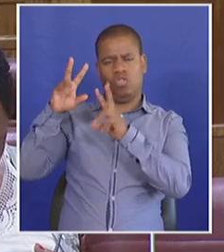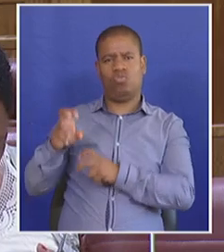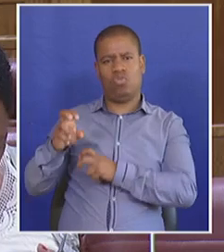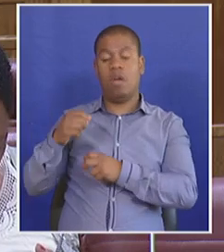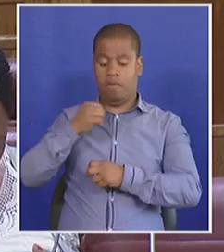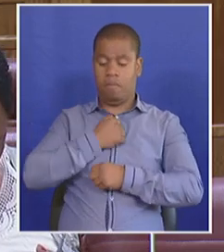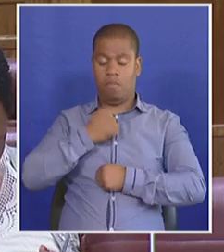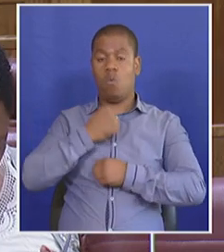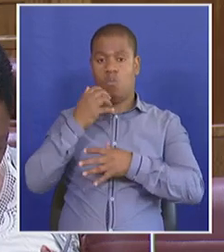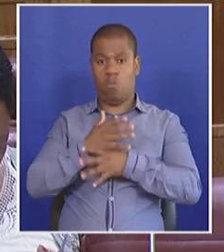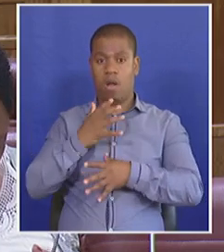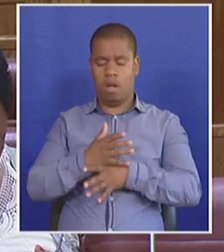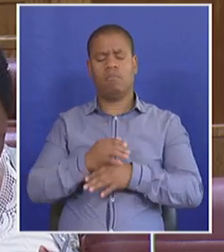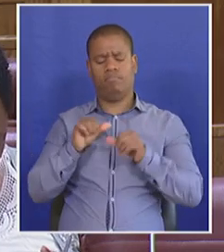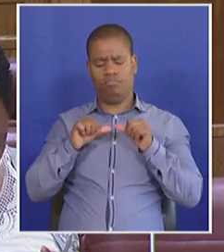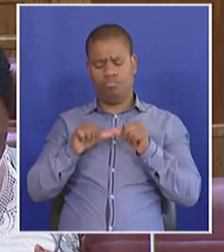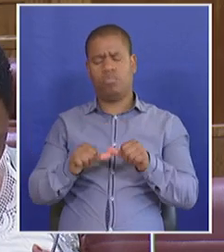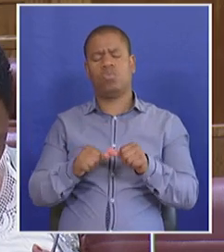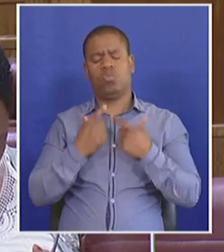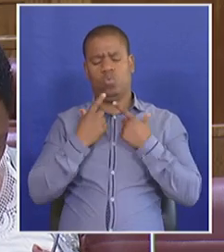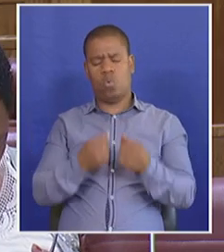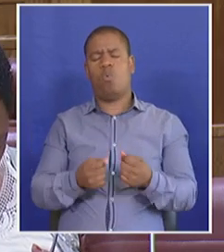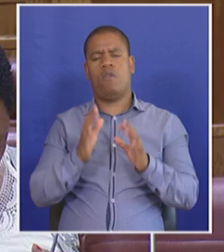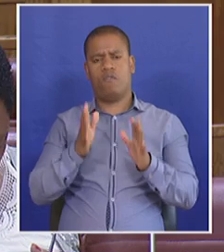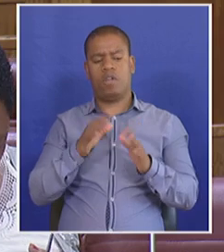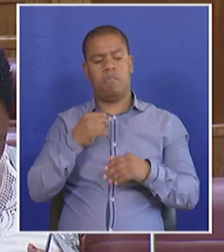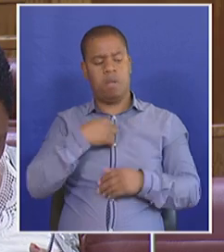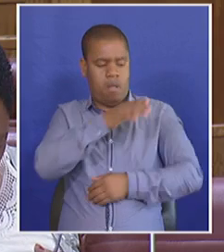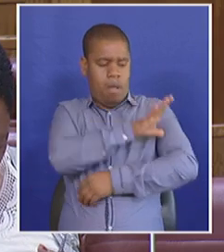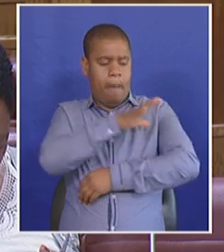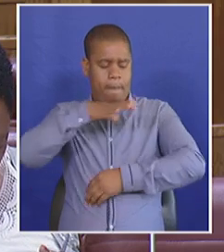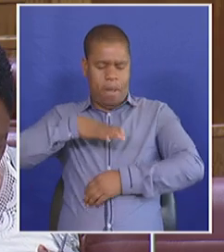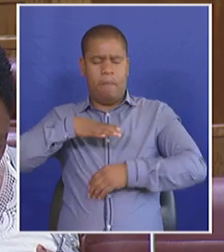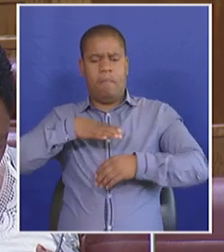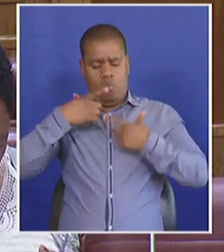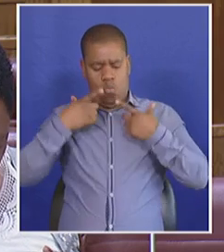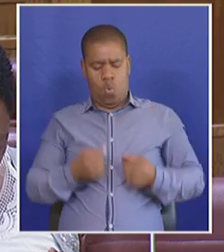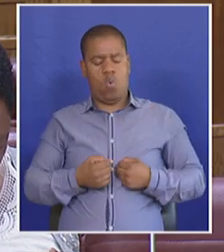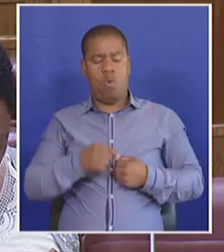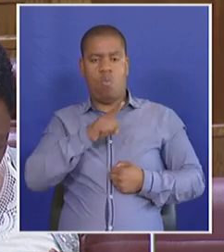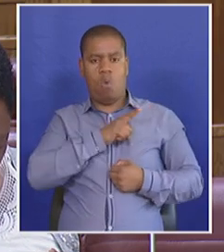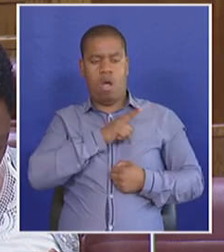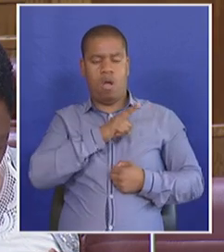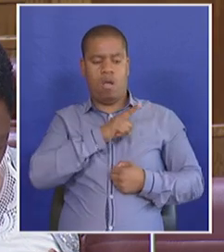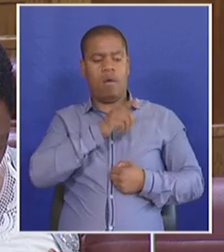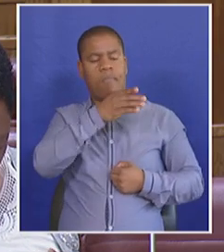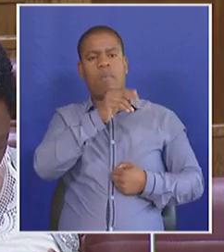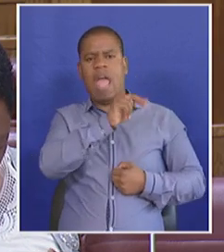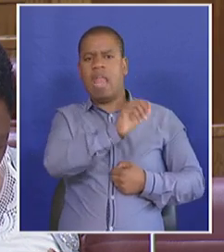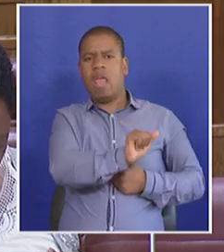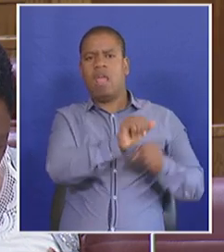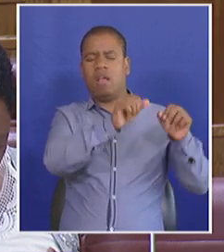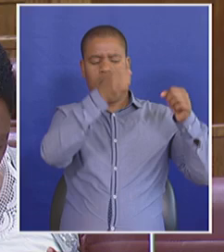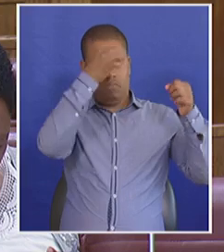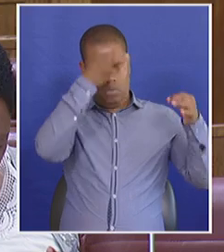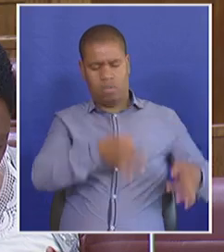work was my work on the basis of what I was asked to do as per the resolution of the National Assembly, and that's what I did. Thank